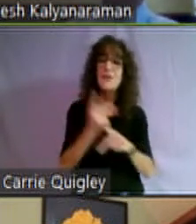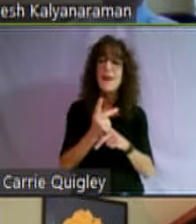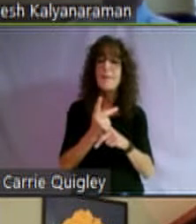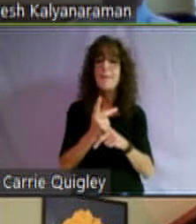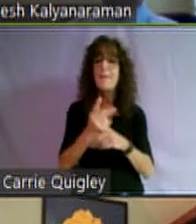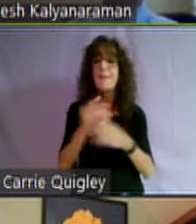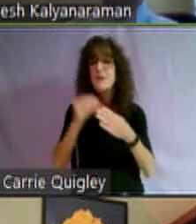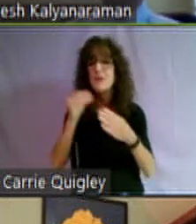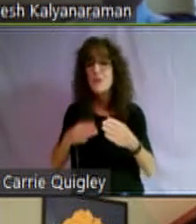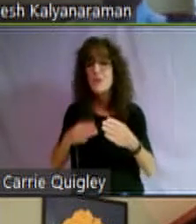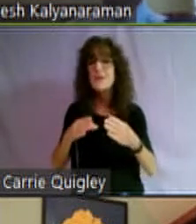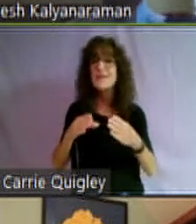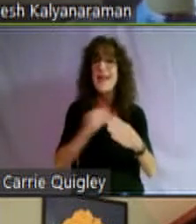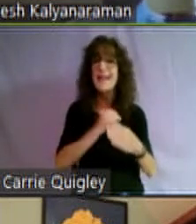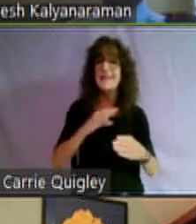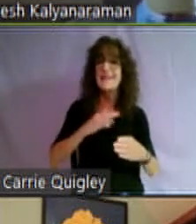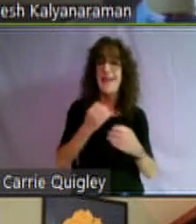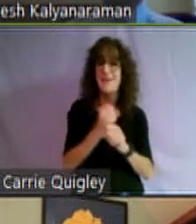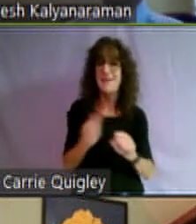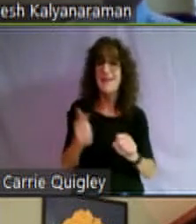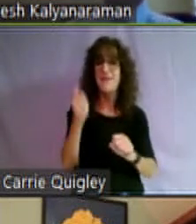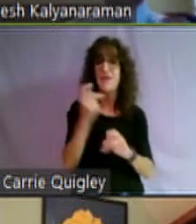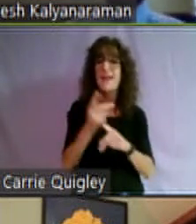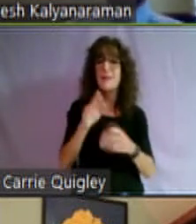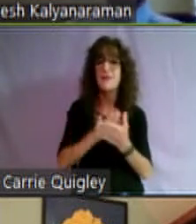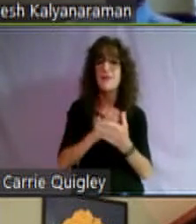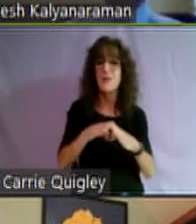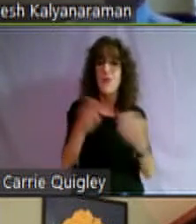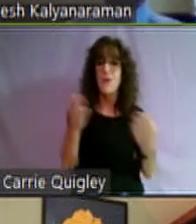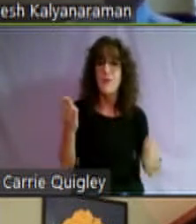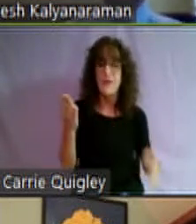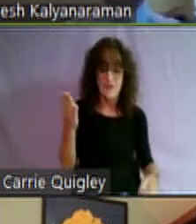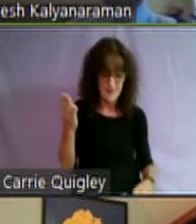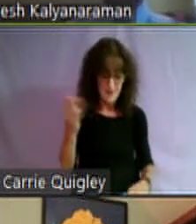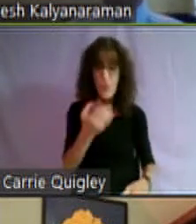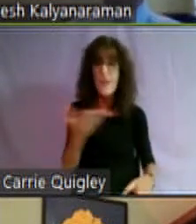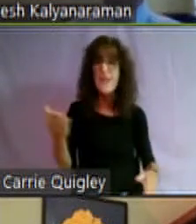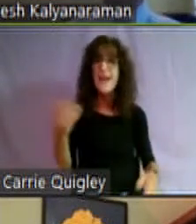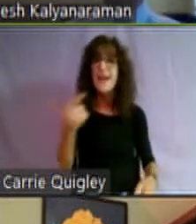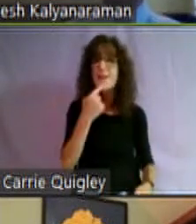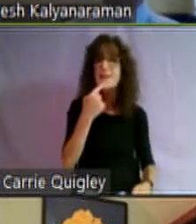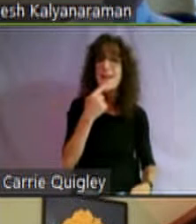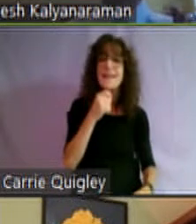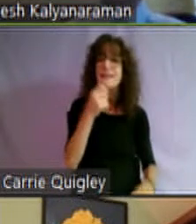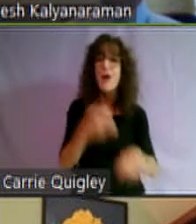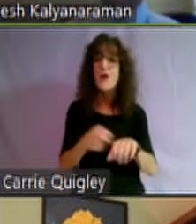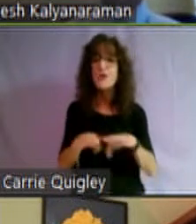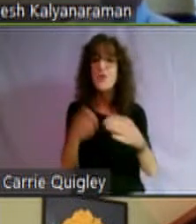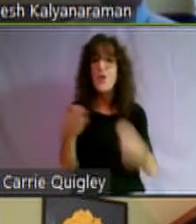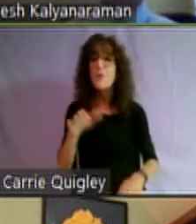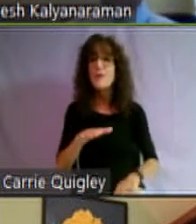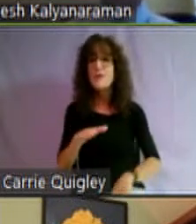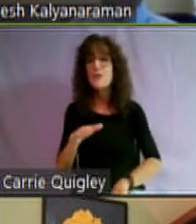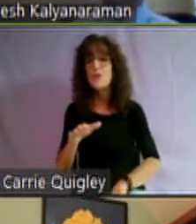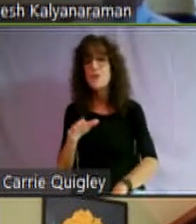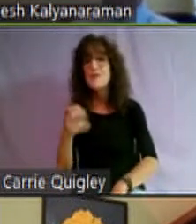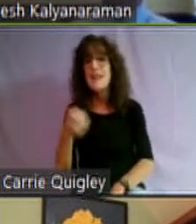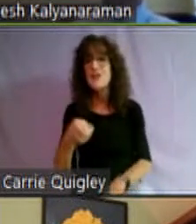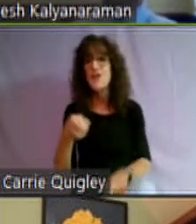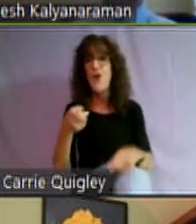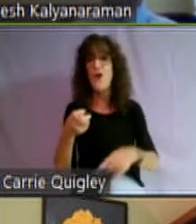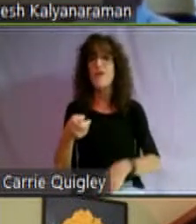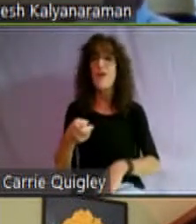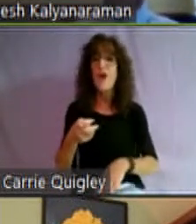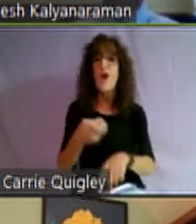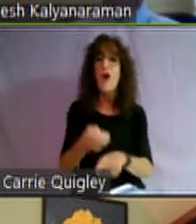keep school open. The one thing that I keep saying is that it's not hard to open school, it's hard to keep them open. And that's